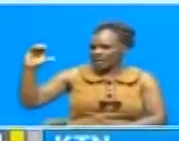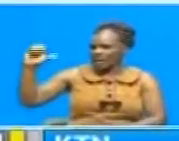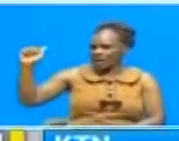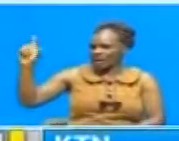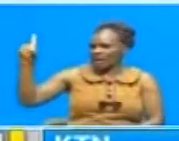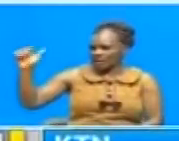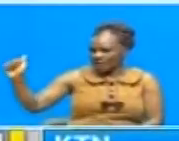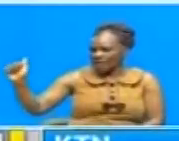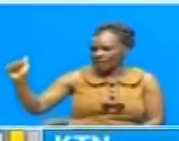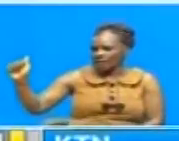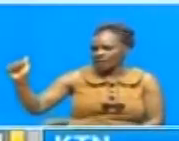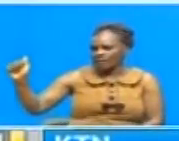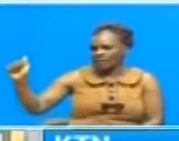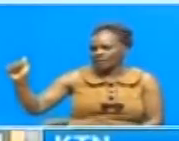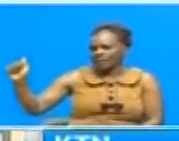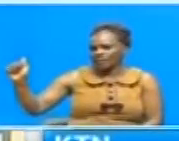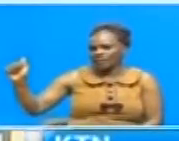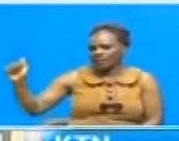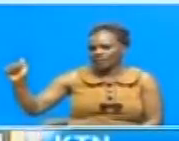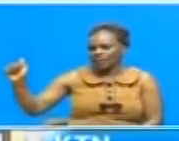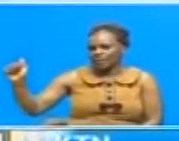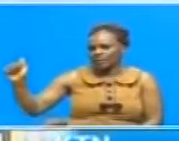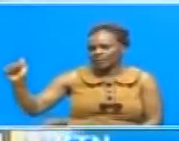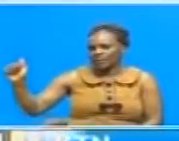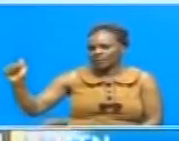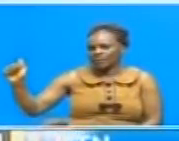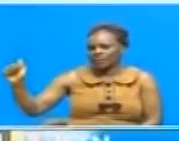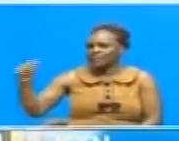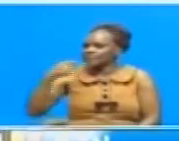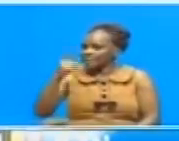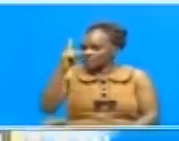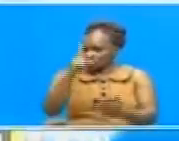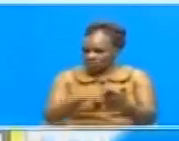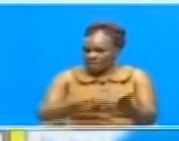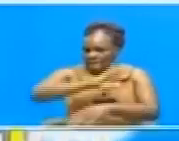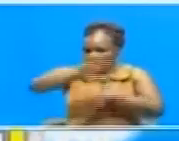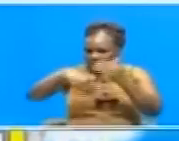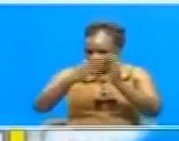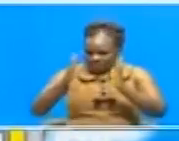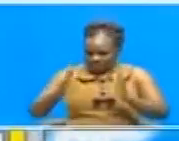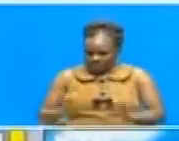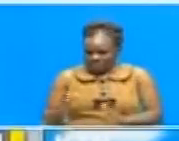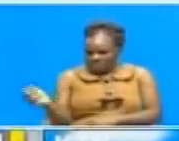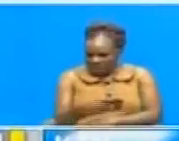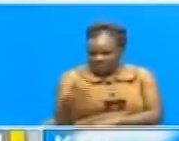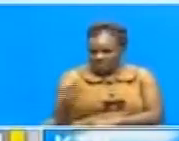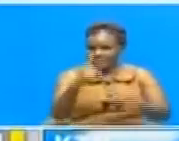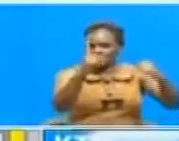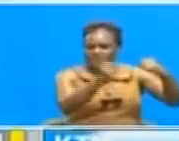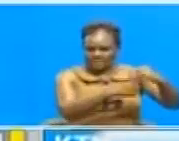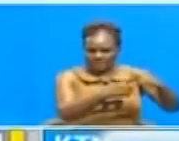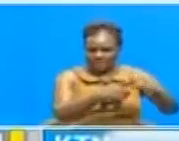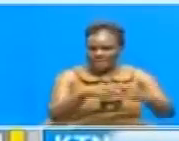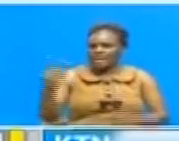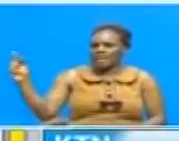National Agency Coordination Authority. Right. It states this, every 6 months, the